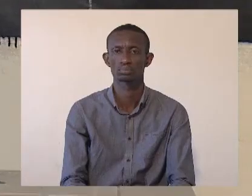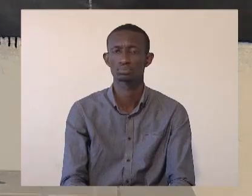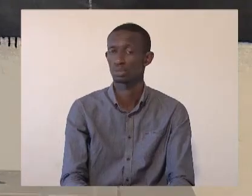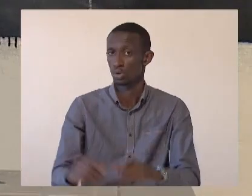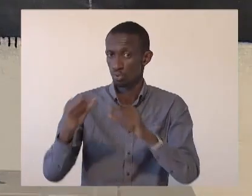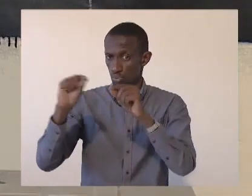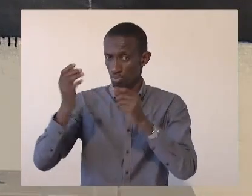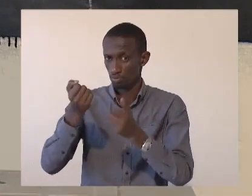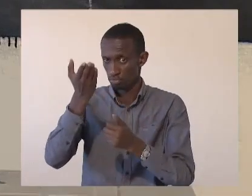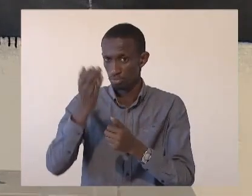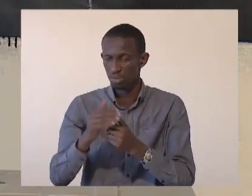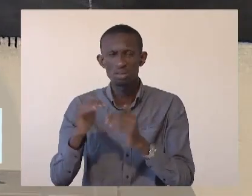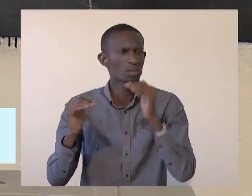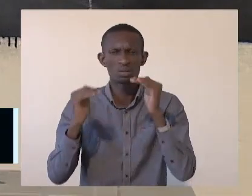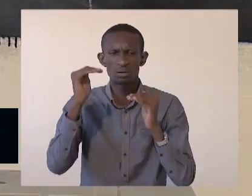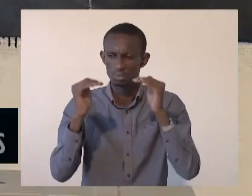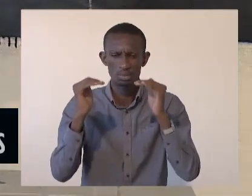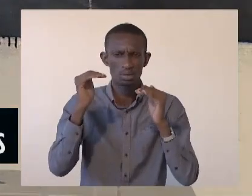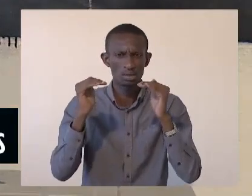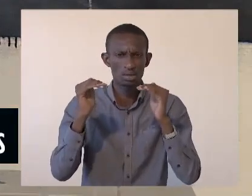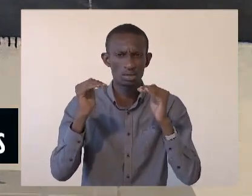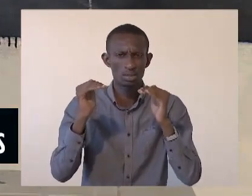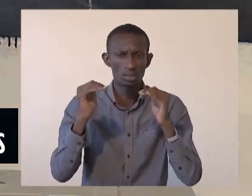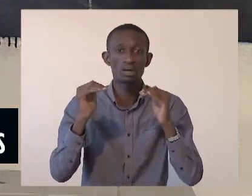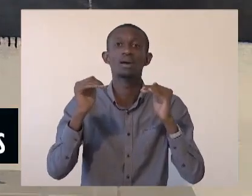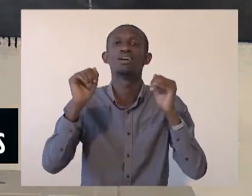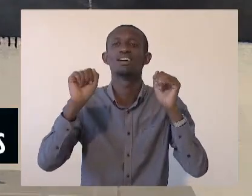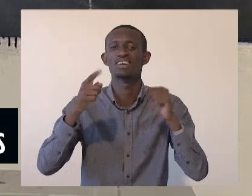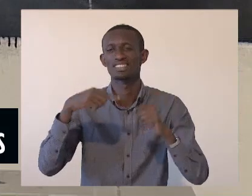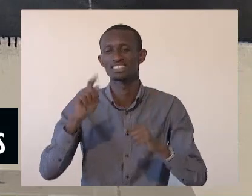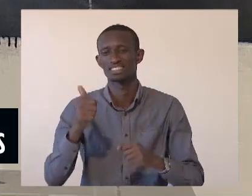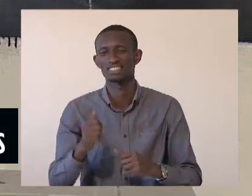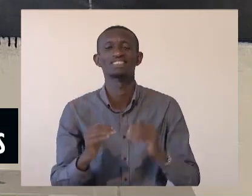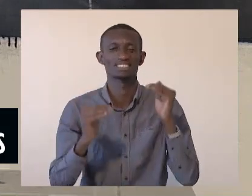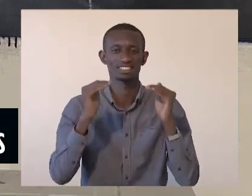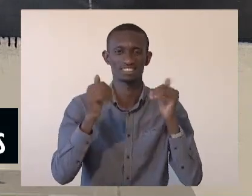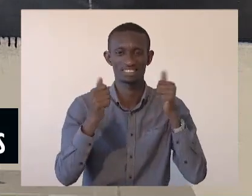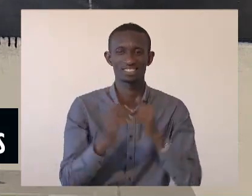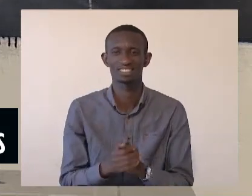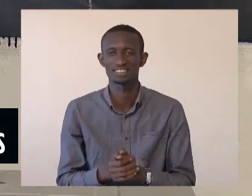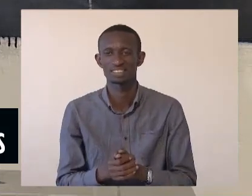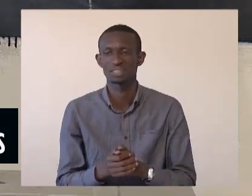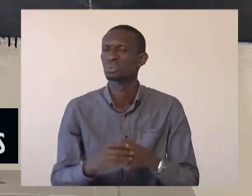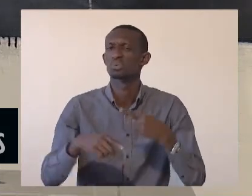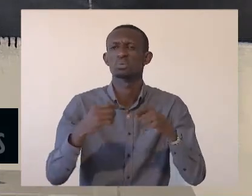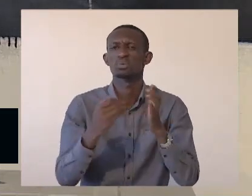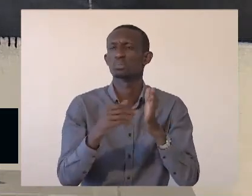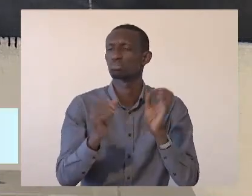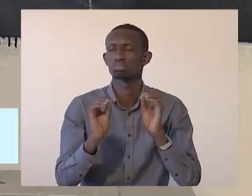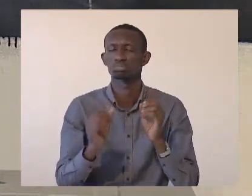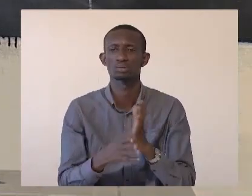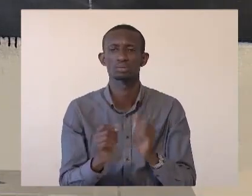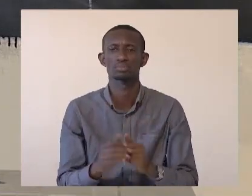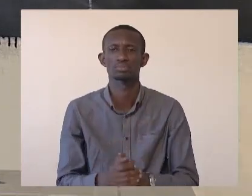balanced? Yes, they are balanced. So there is nothing more we have to do on them. So